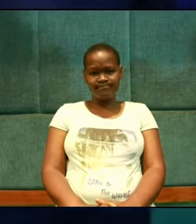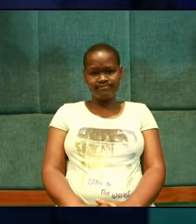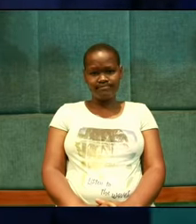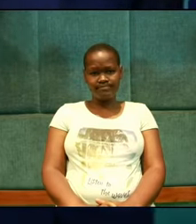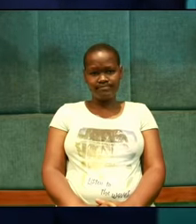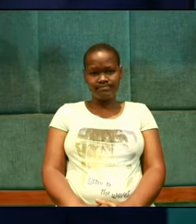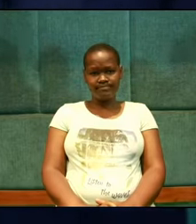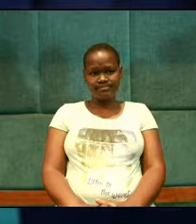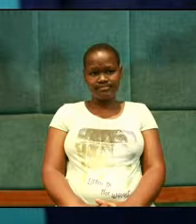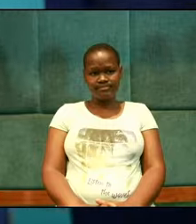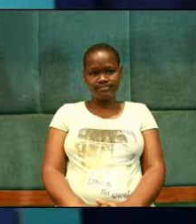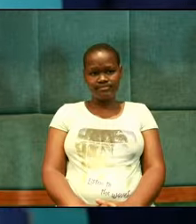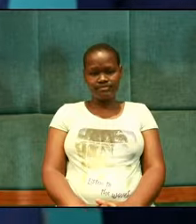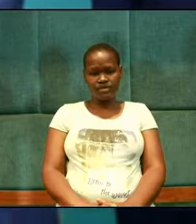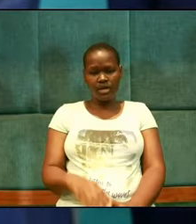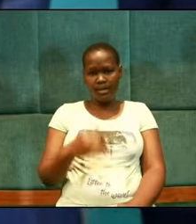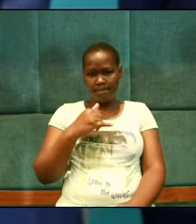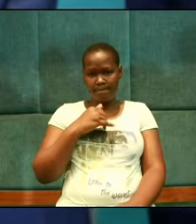I am ignorant.